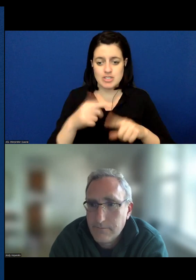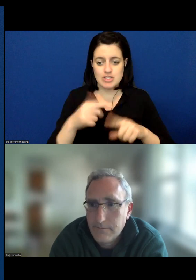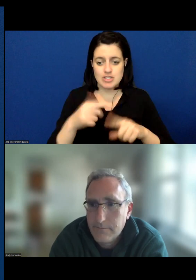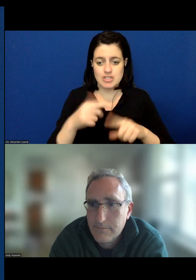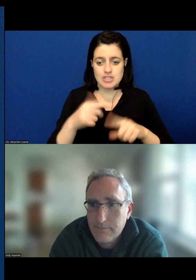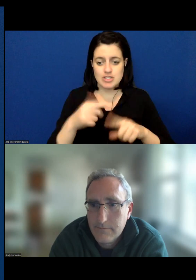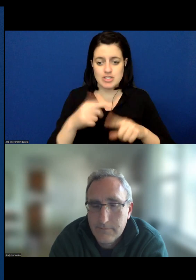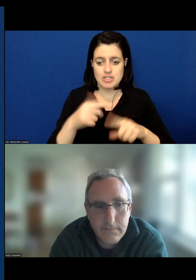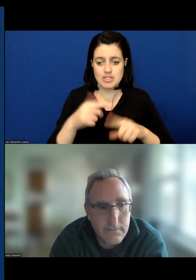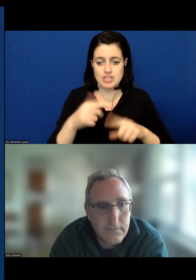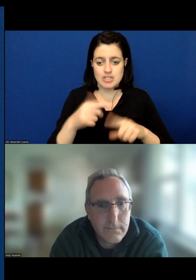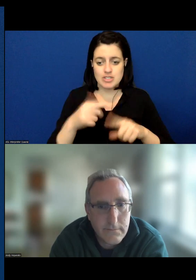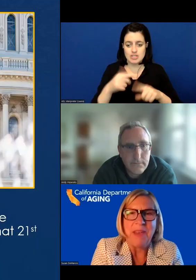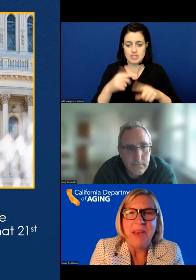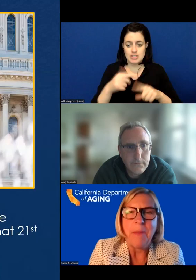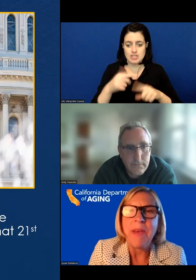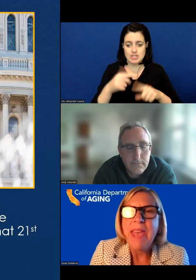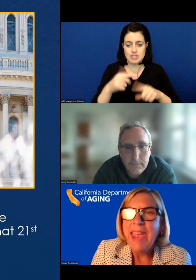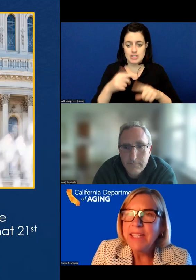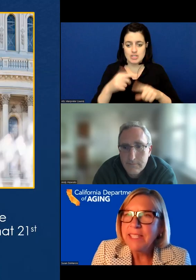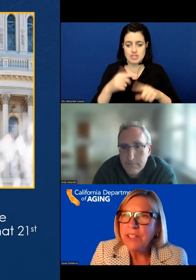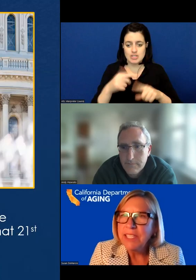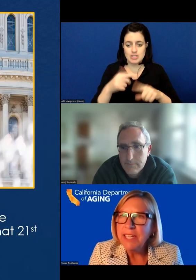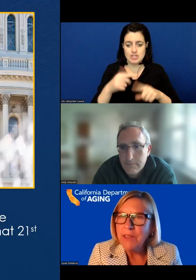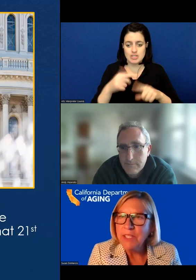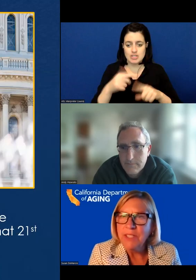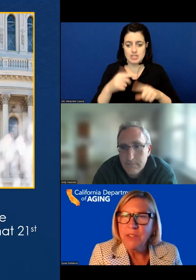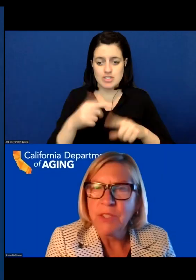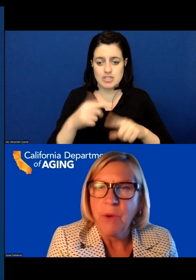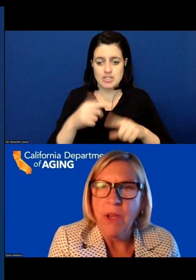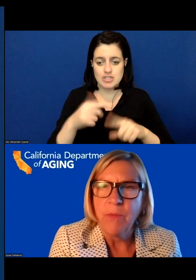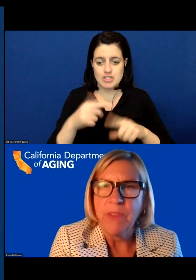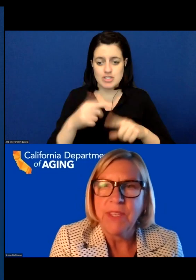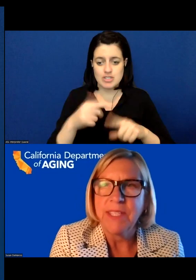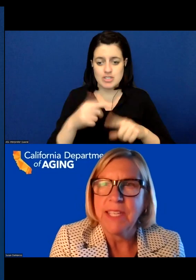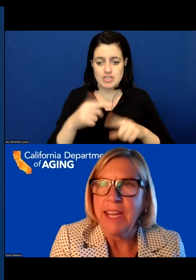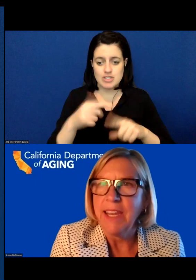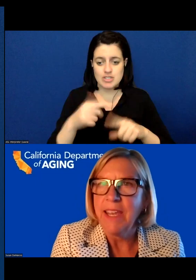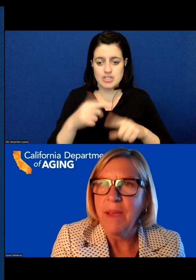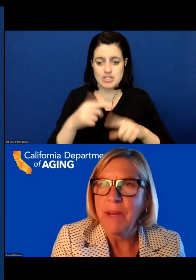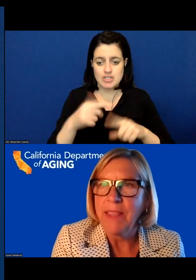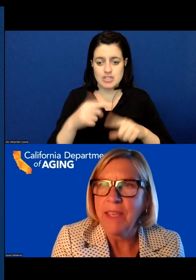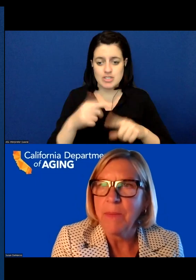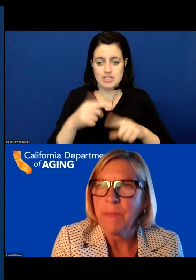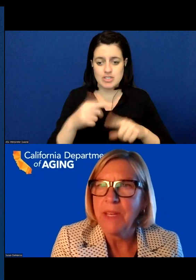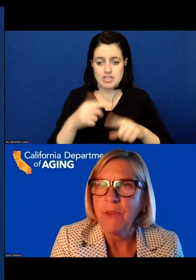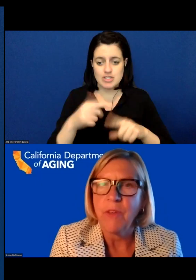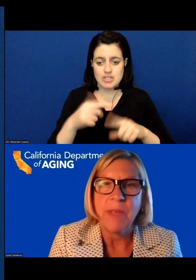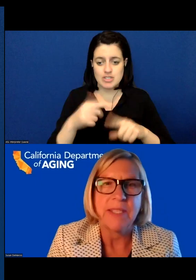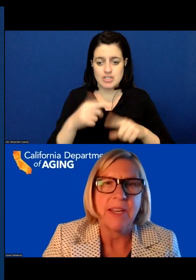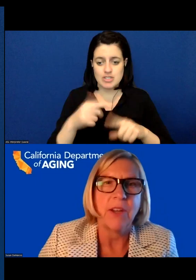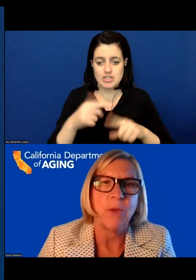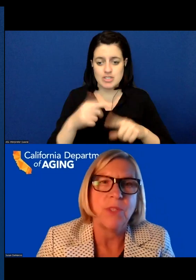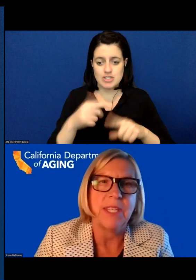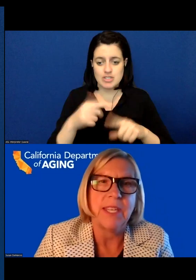All very helpful comments, Andy. Thank you. And Sarah Steenhausen is also on with us today. And I think many of you have